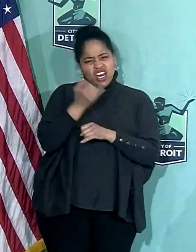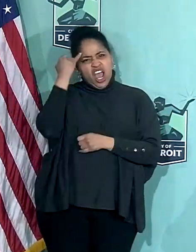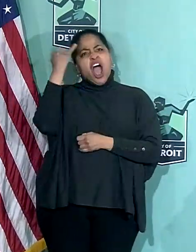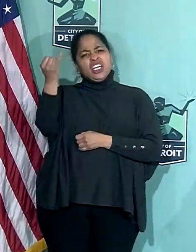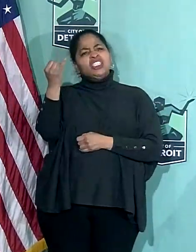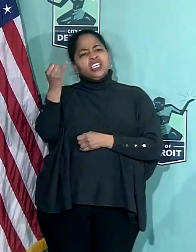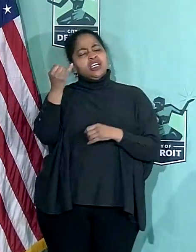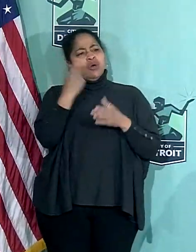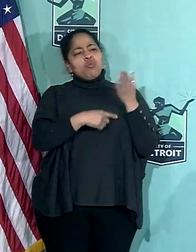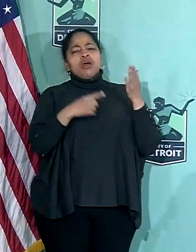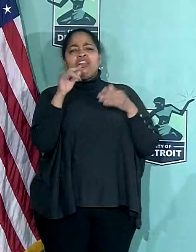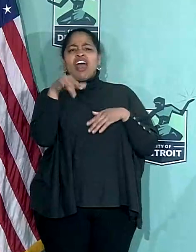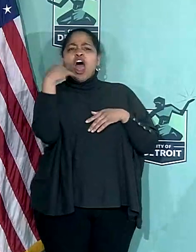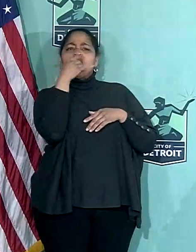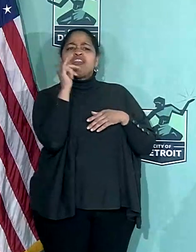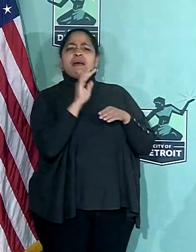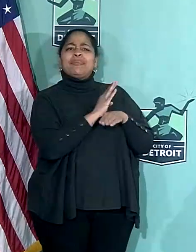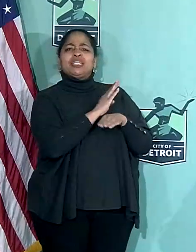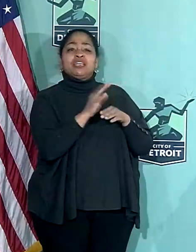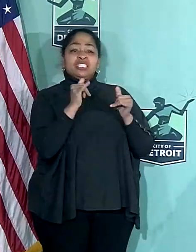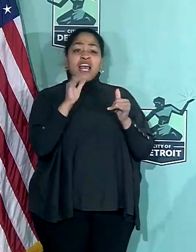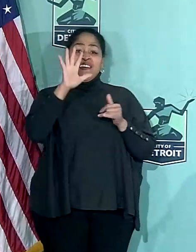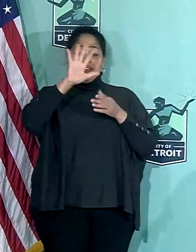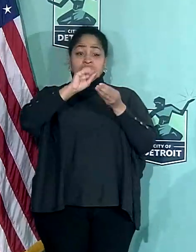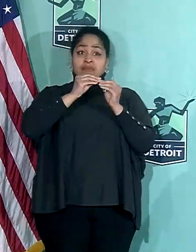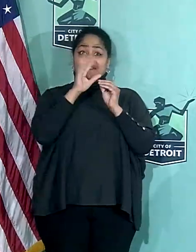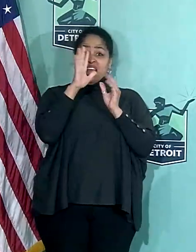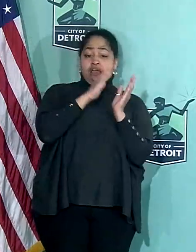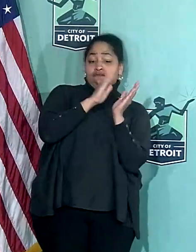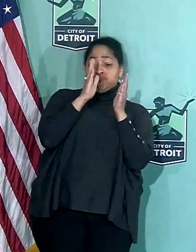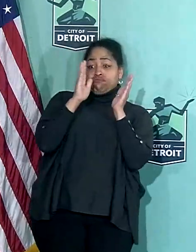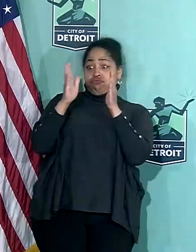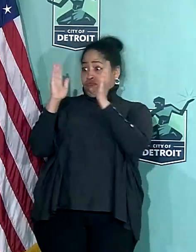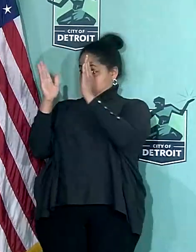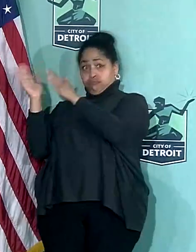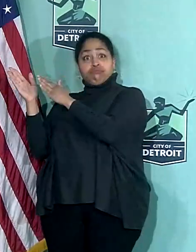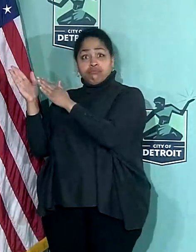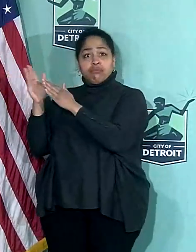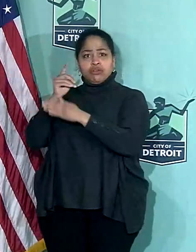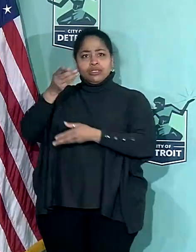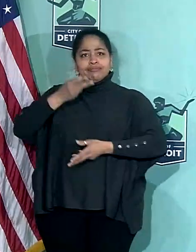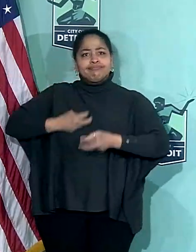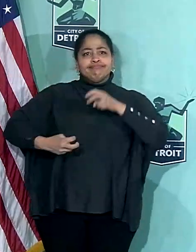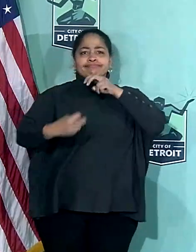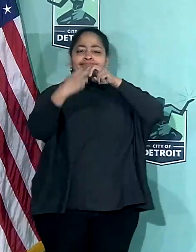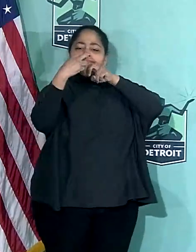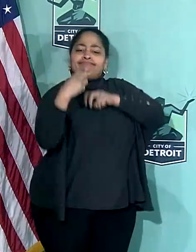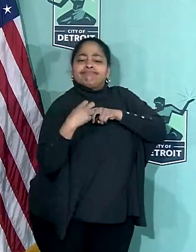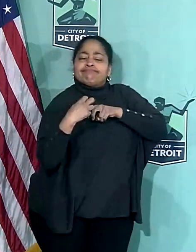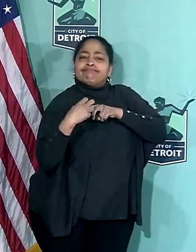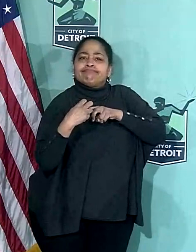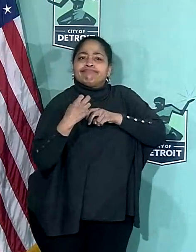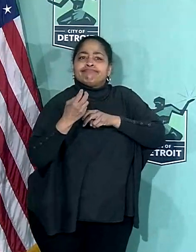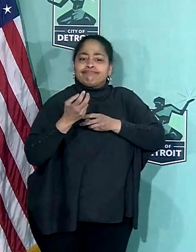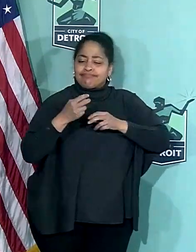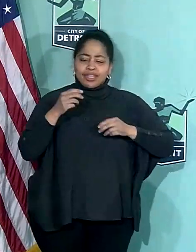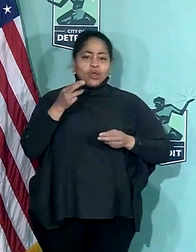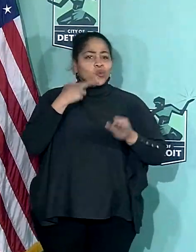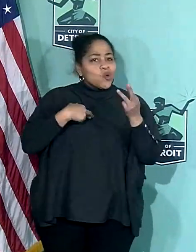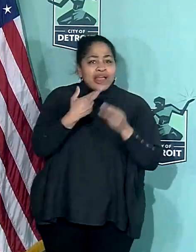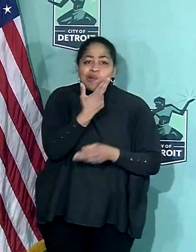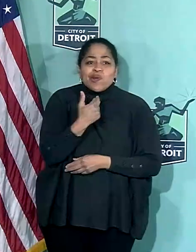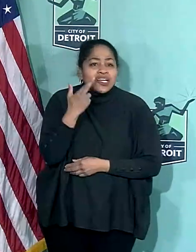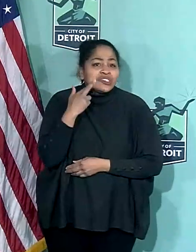businesses. Now, phase 5 is when you're exchanging breaths with somebody. Sit-down restaurants, baseball